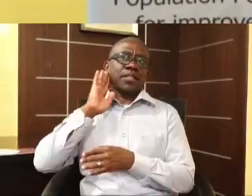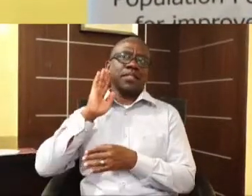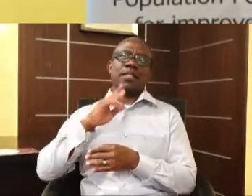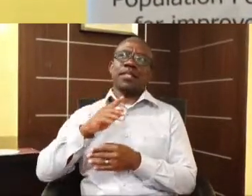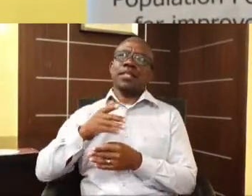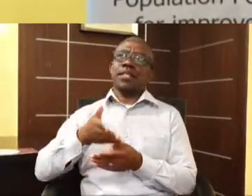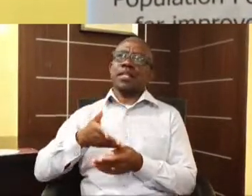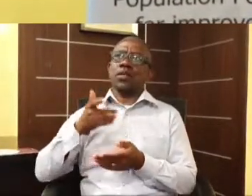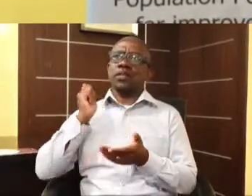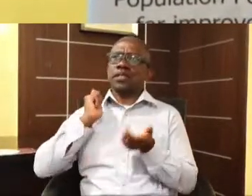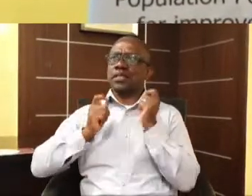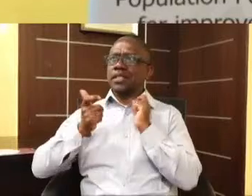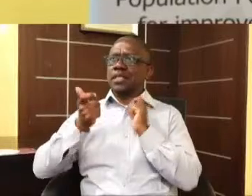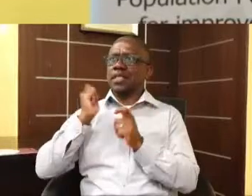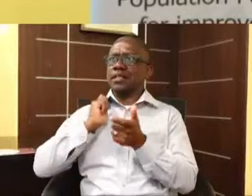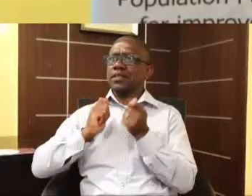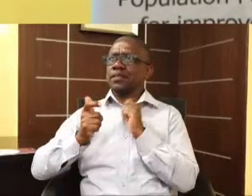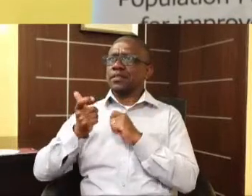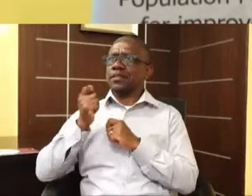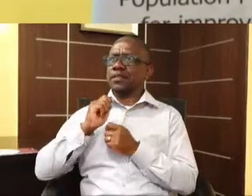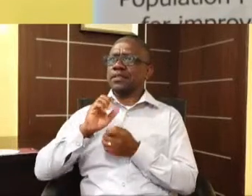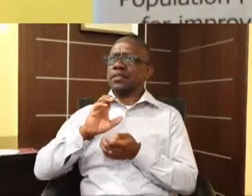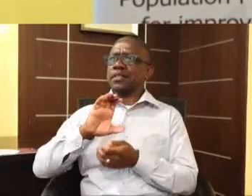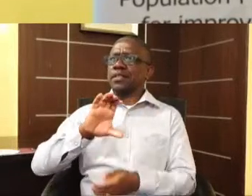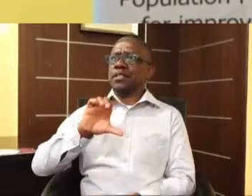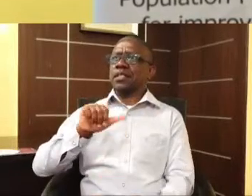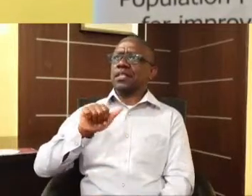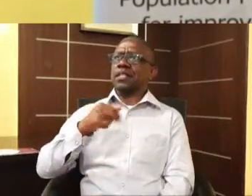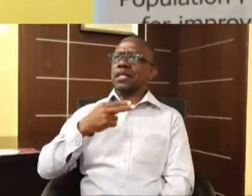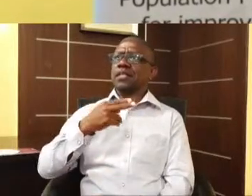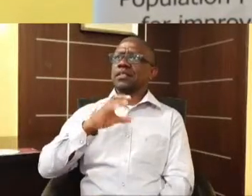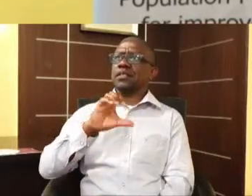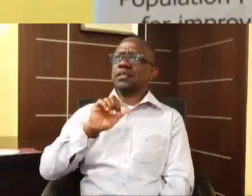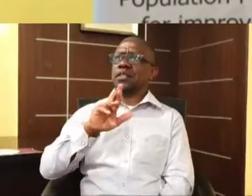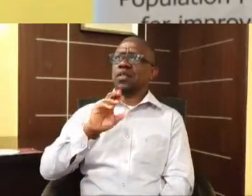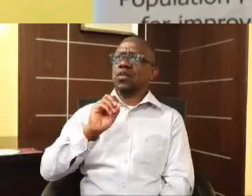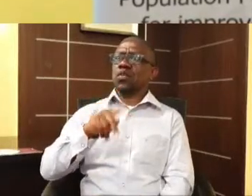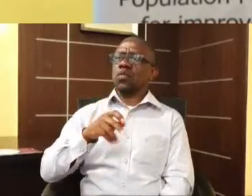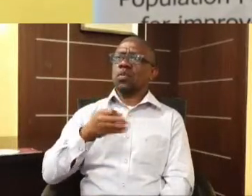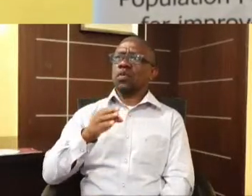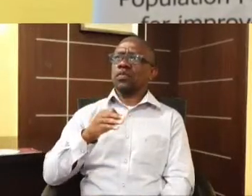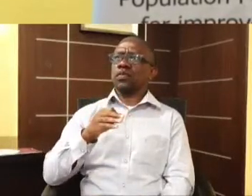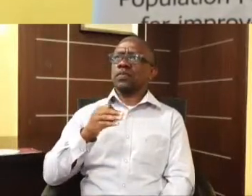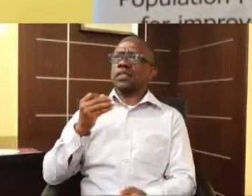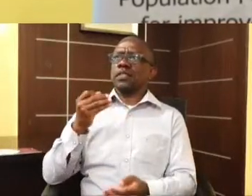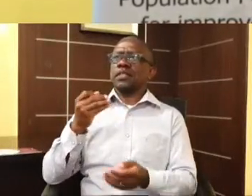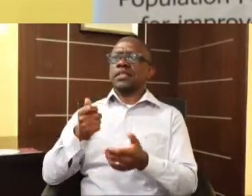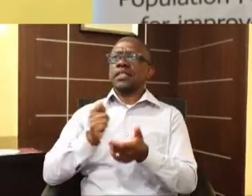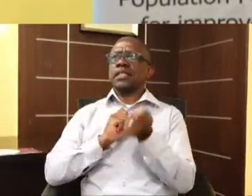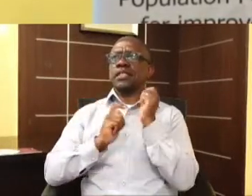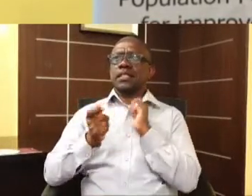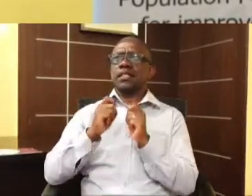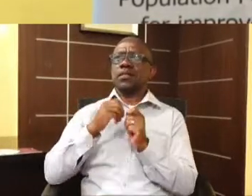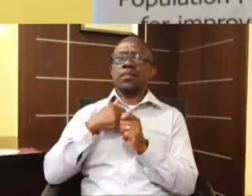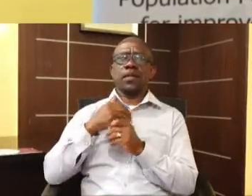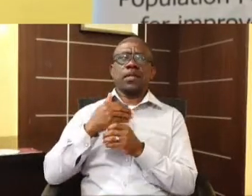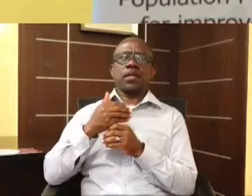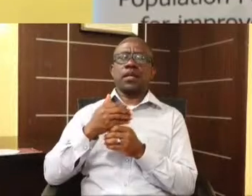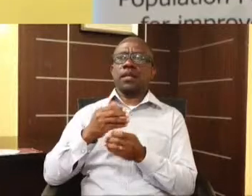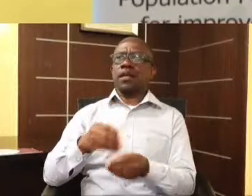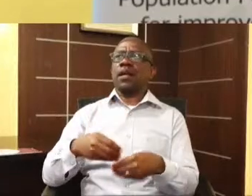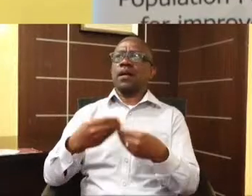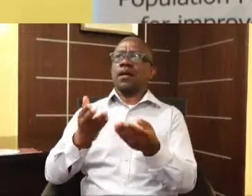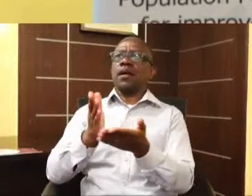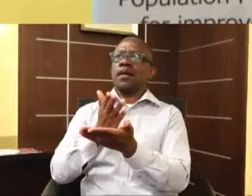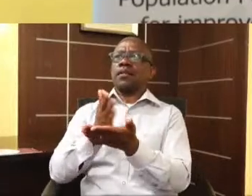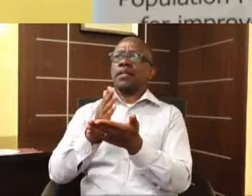leaves. No, the cash crop of the tea. If I don't want to, whatever, I just hire to somebody, and then we